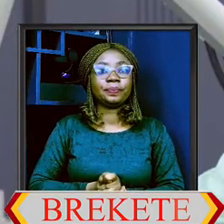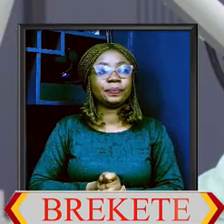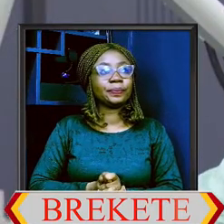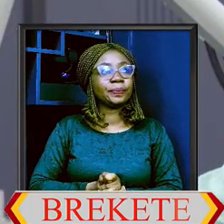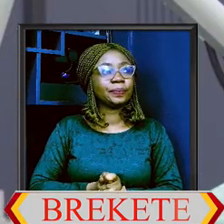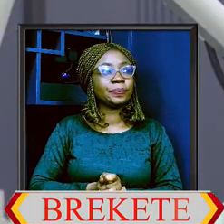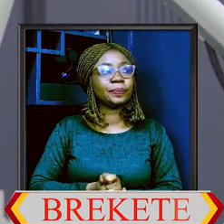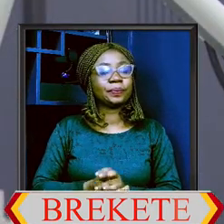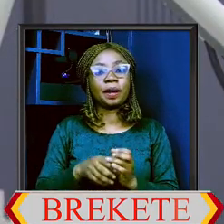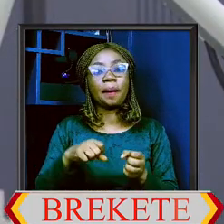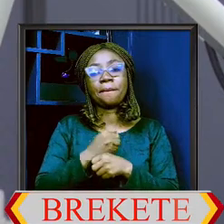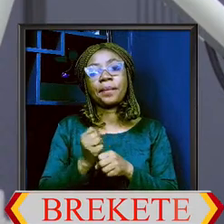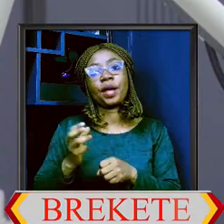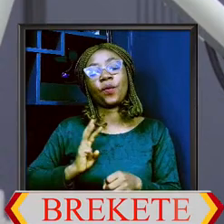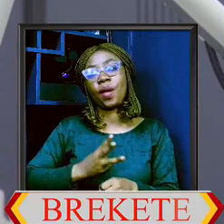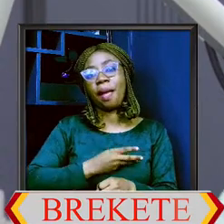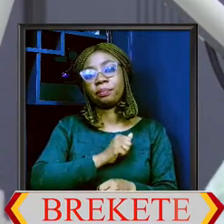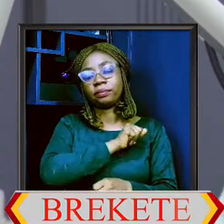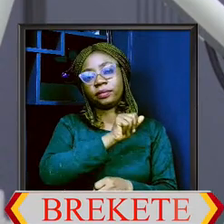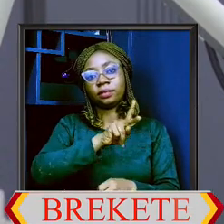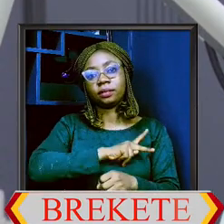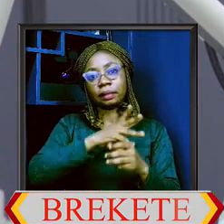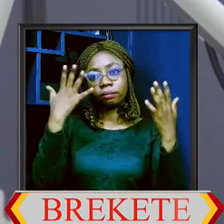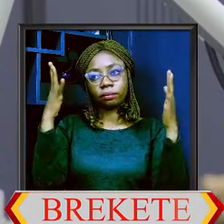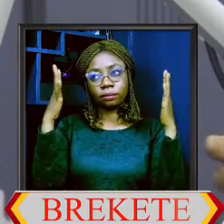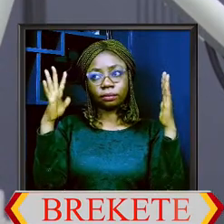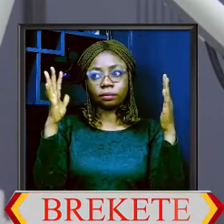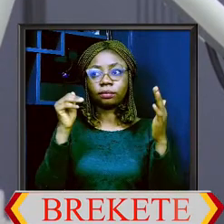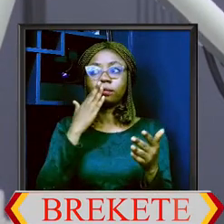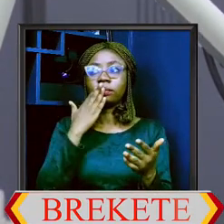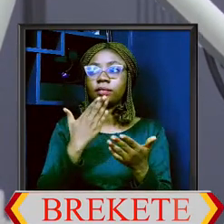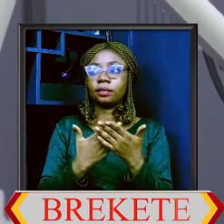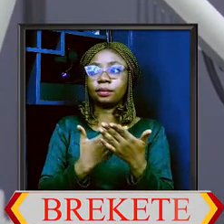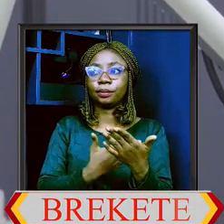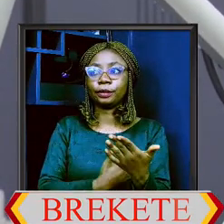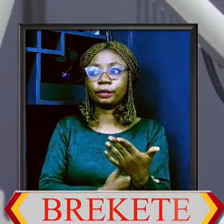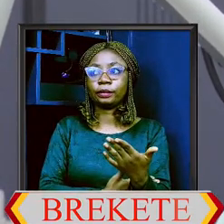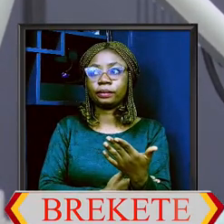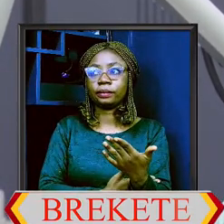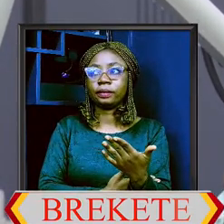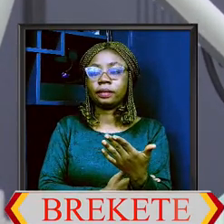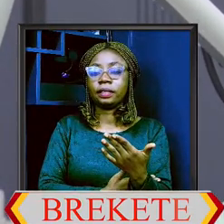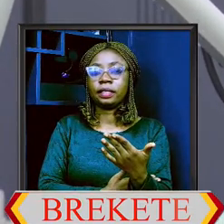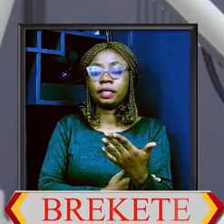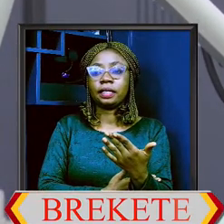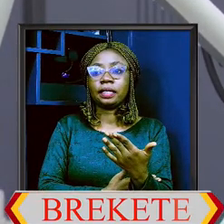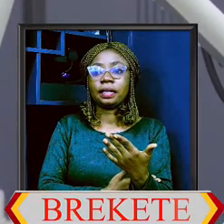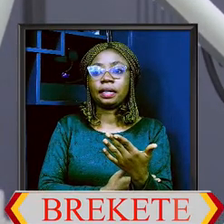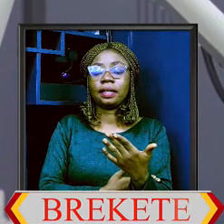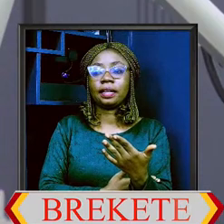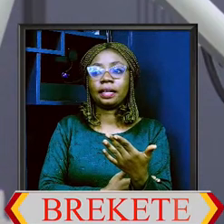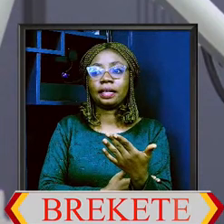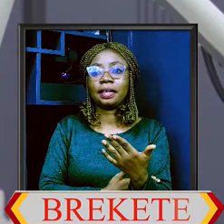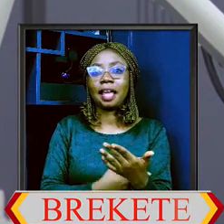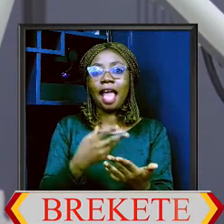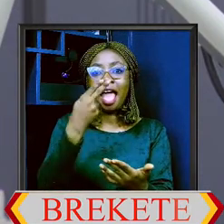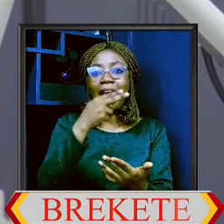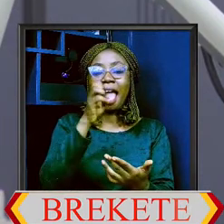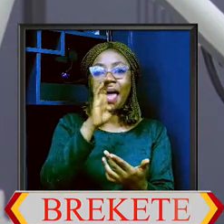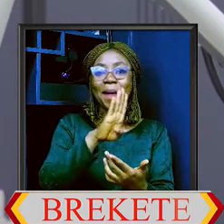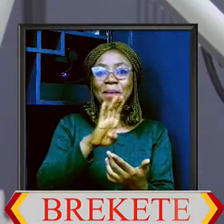you appreciate her make we appreciate hello good morning hello good